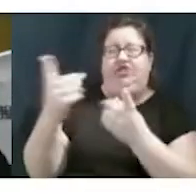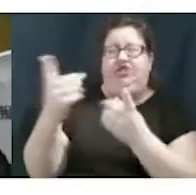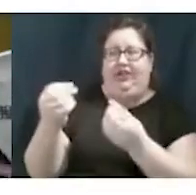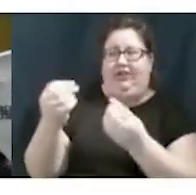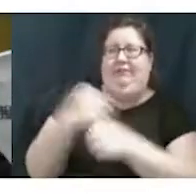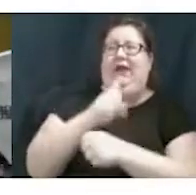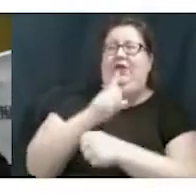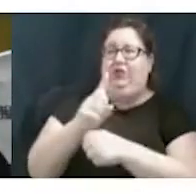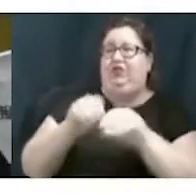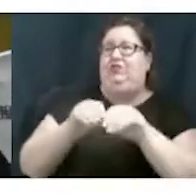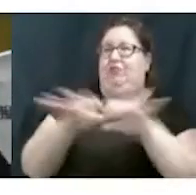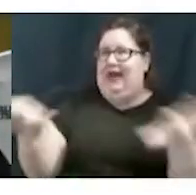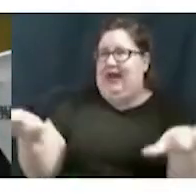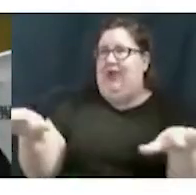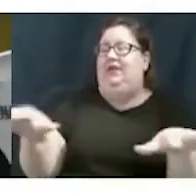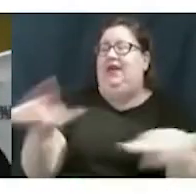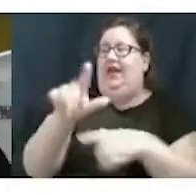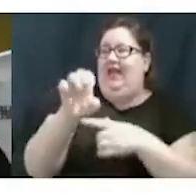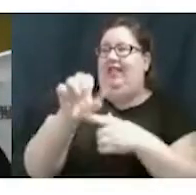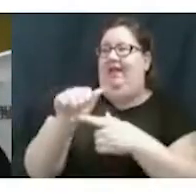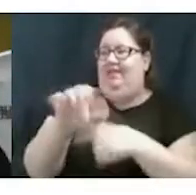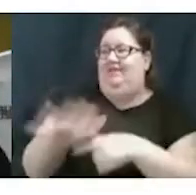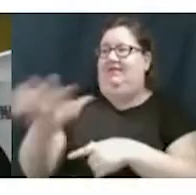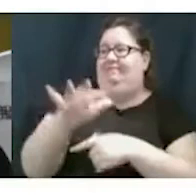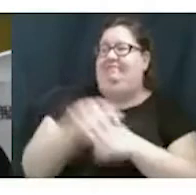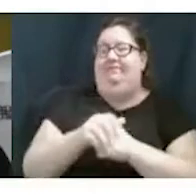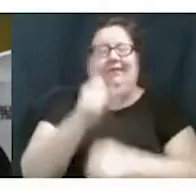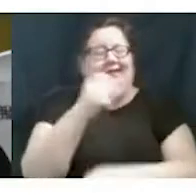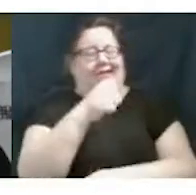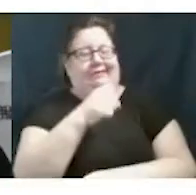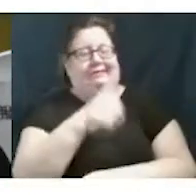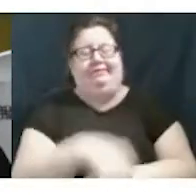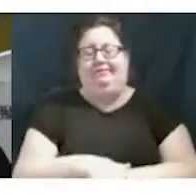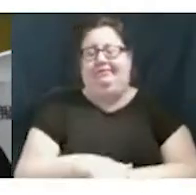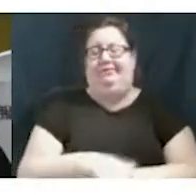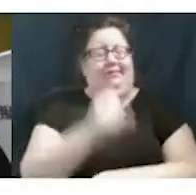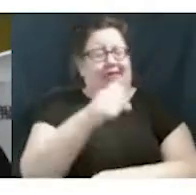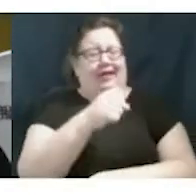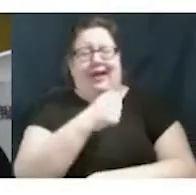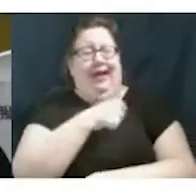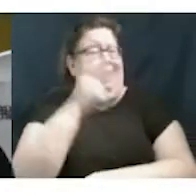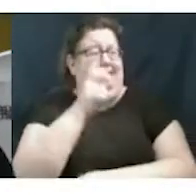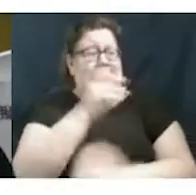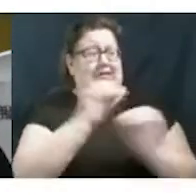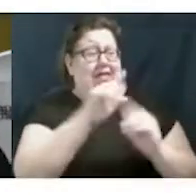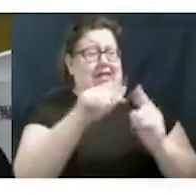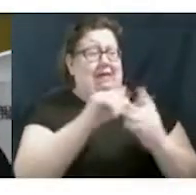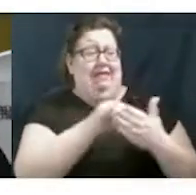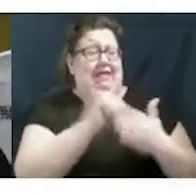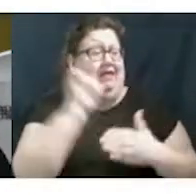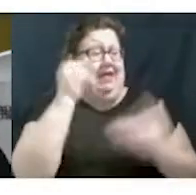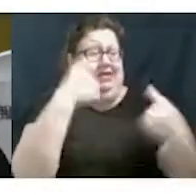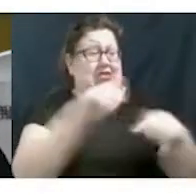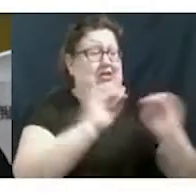you spread it out among the LEAs. So Yeah. Yeah, I didn't hear anything about that yesterday during Linda's